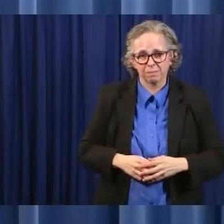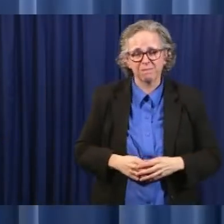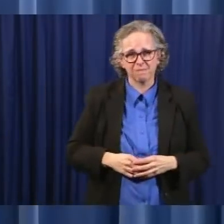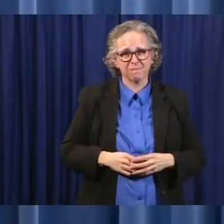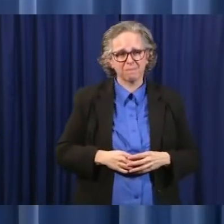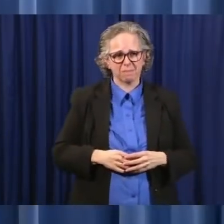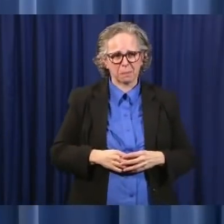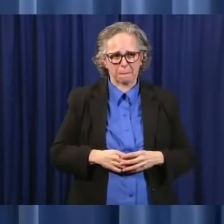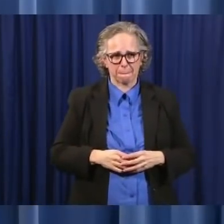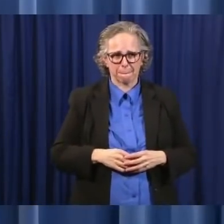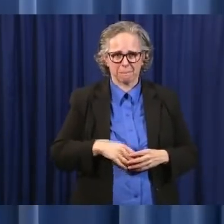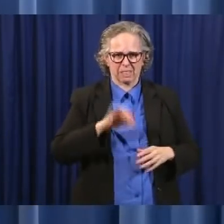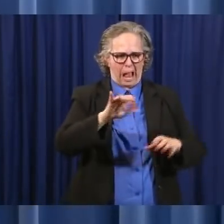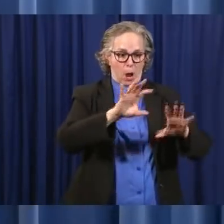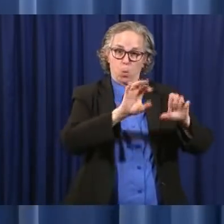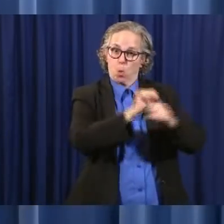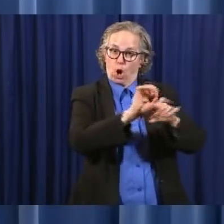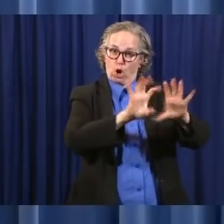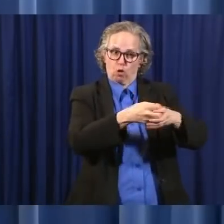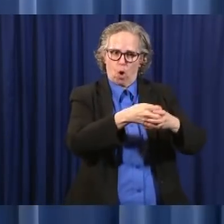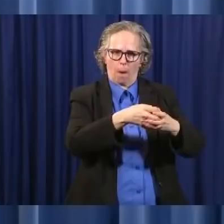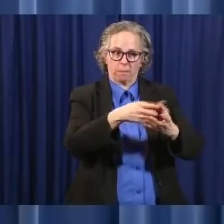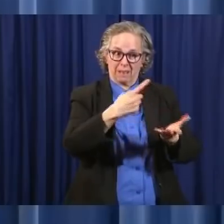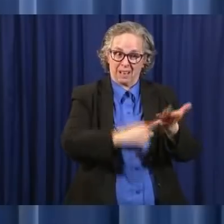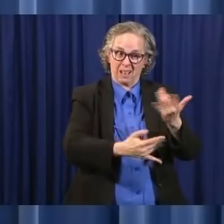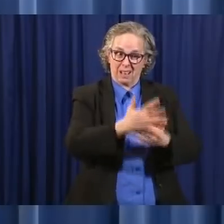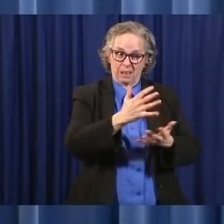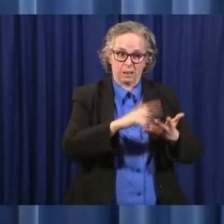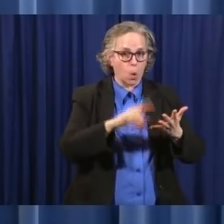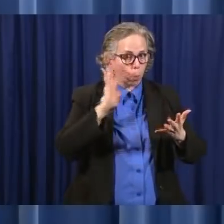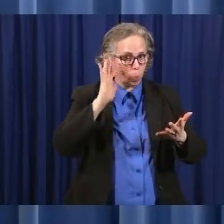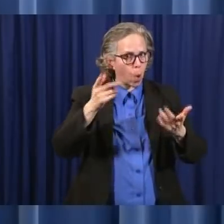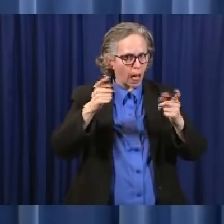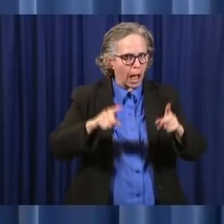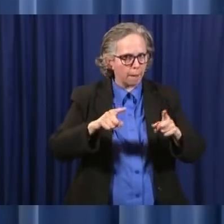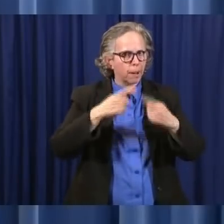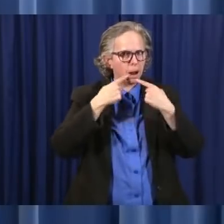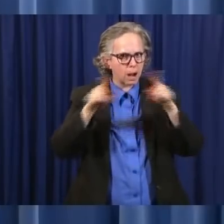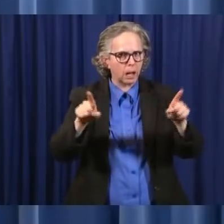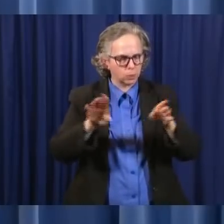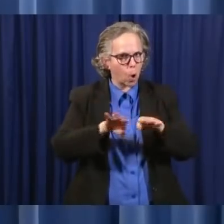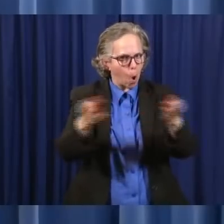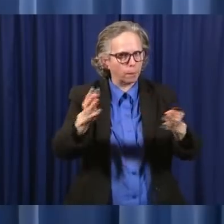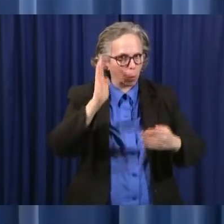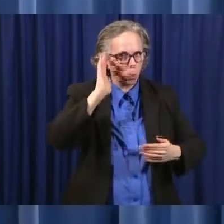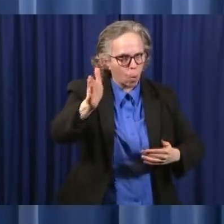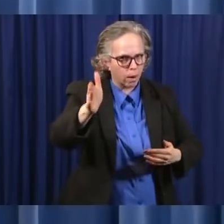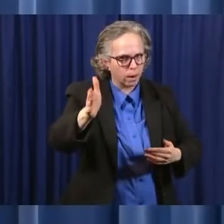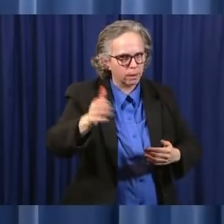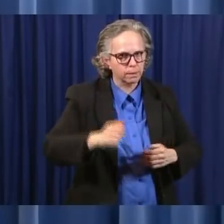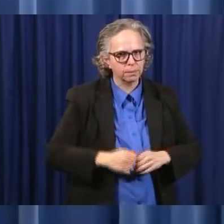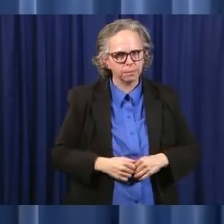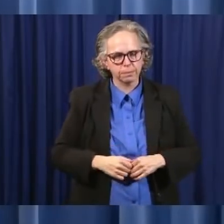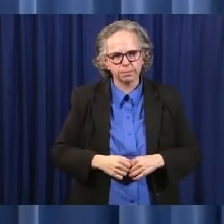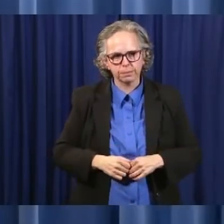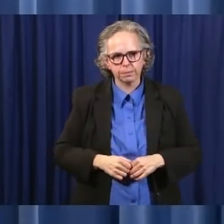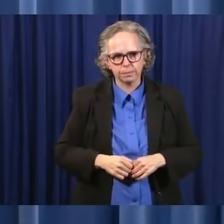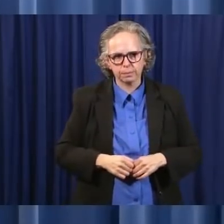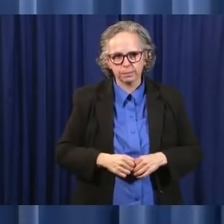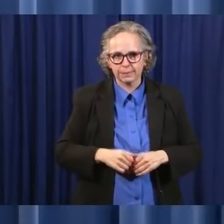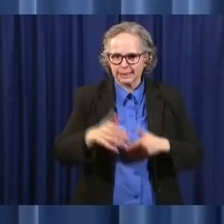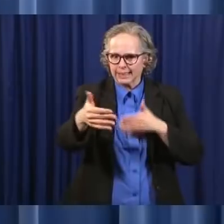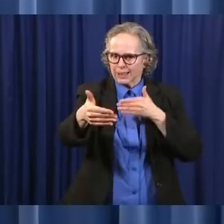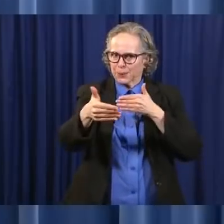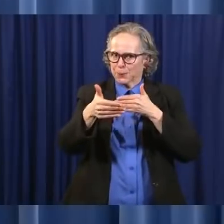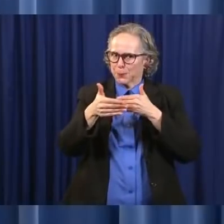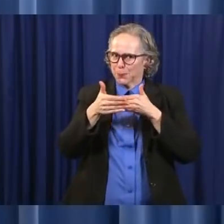that can happen. This is something that we intend to happen, and it's coming. So,